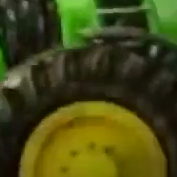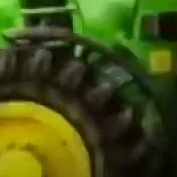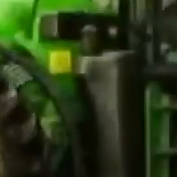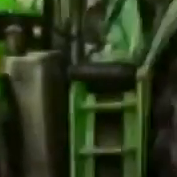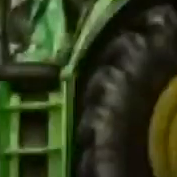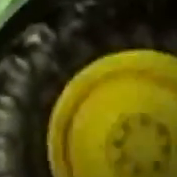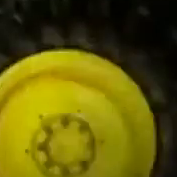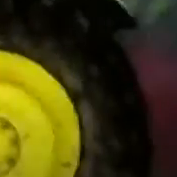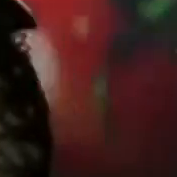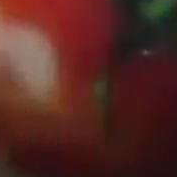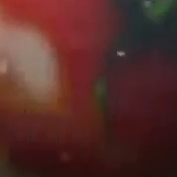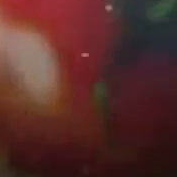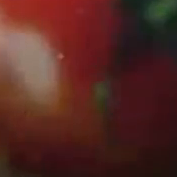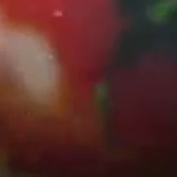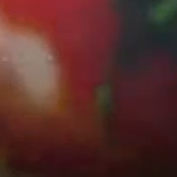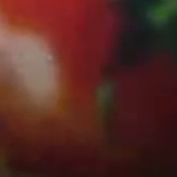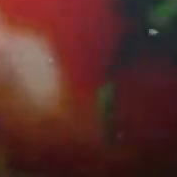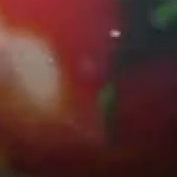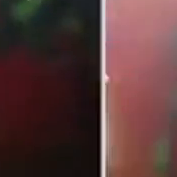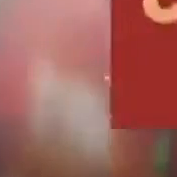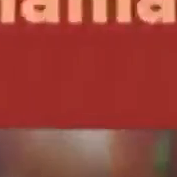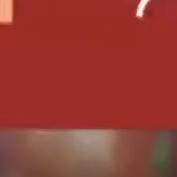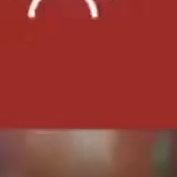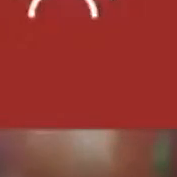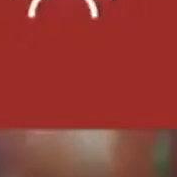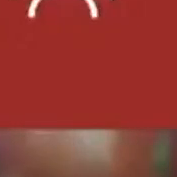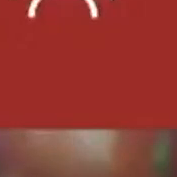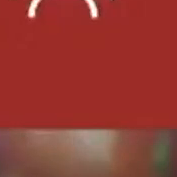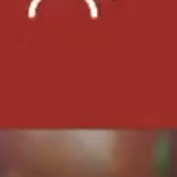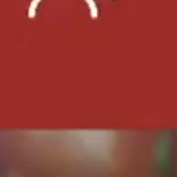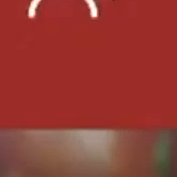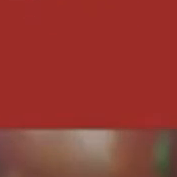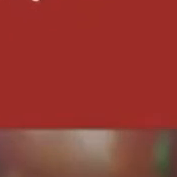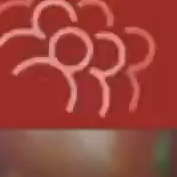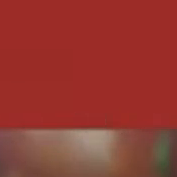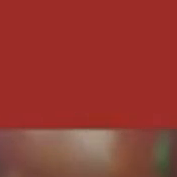Smart Farm, brought to you by Equity. Are you members of a chama?